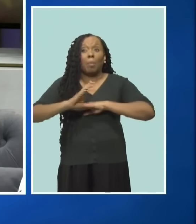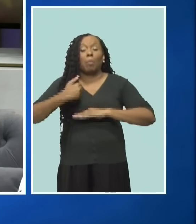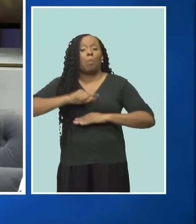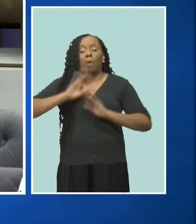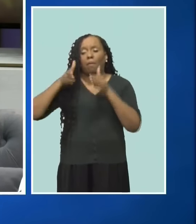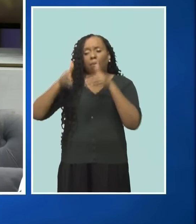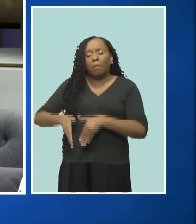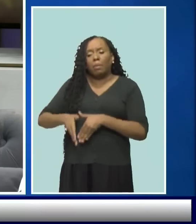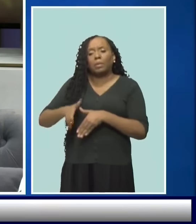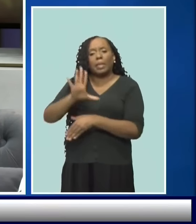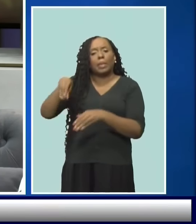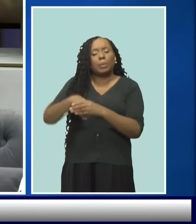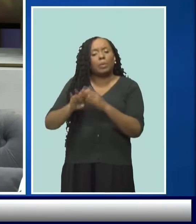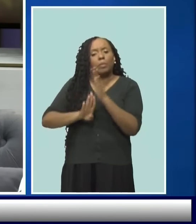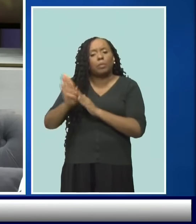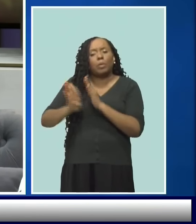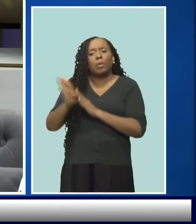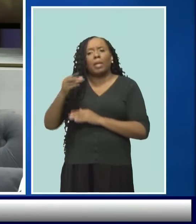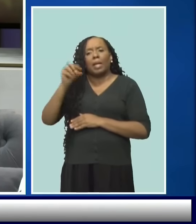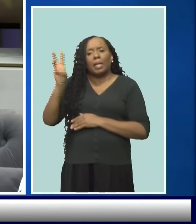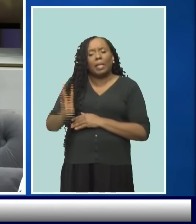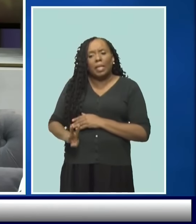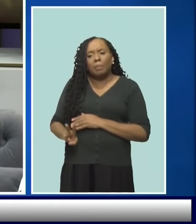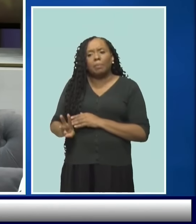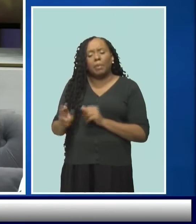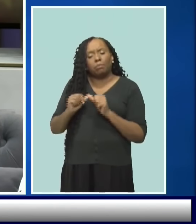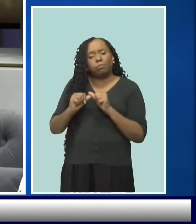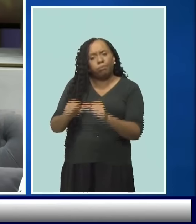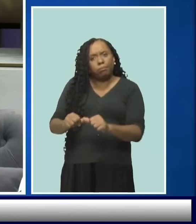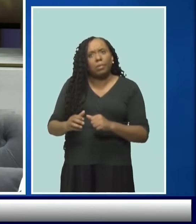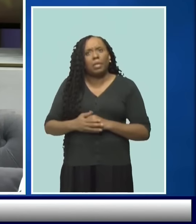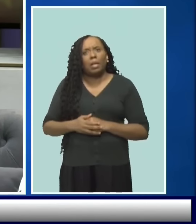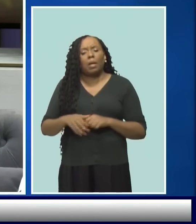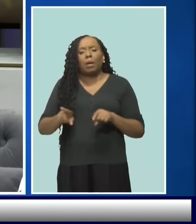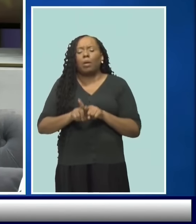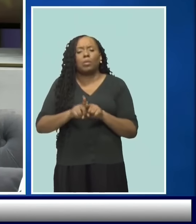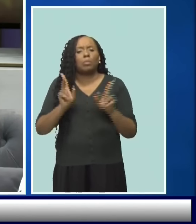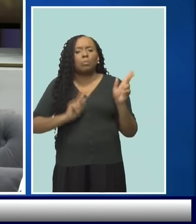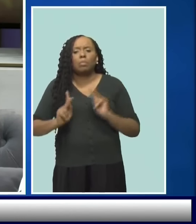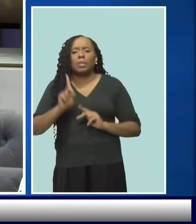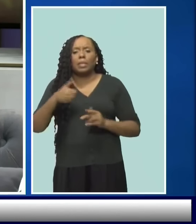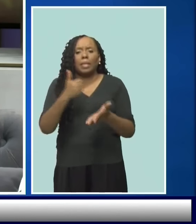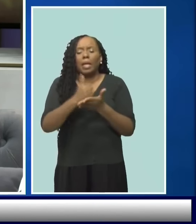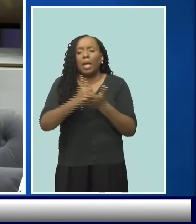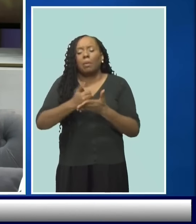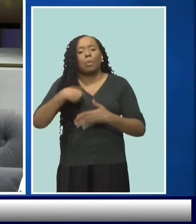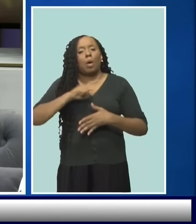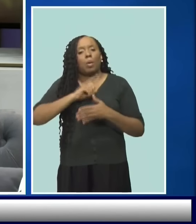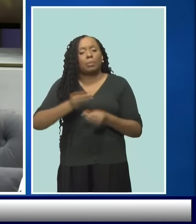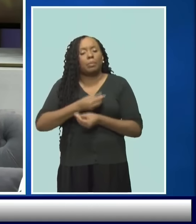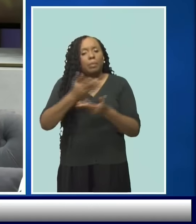climate resilient and inclusive growth. We also focus on delivering humanitarian aid to people who need it,